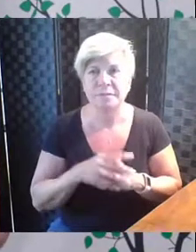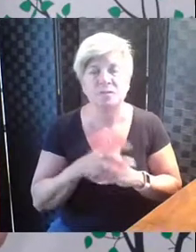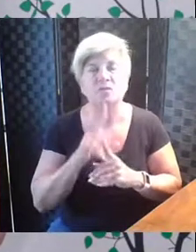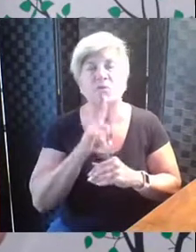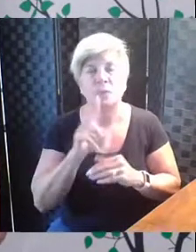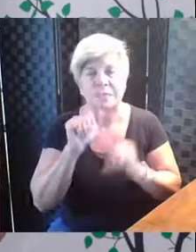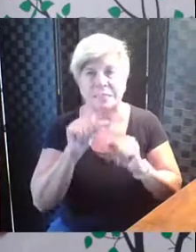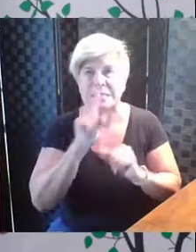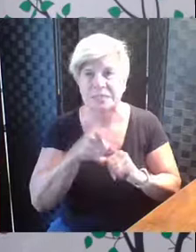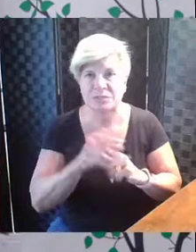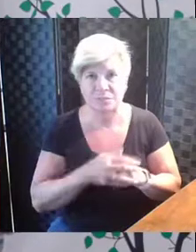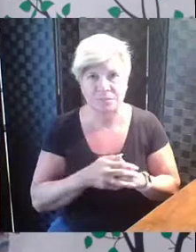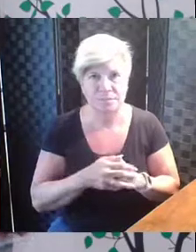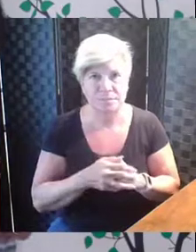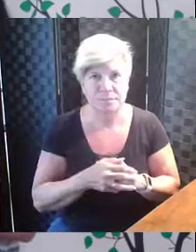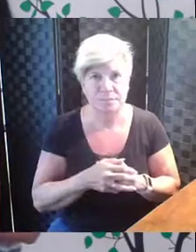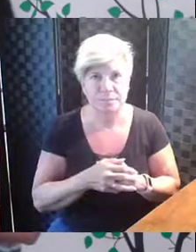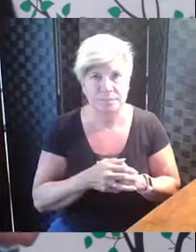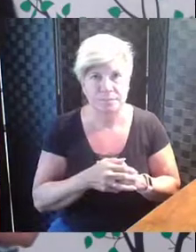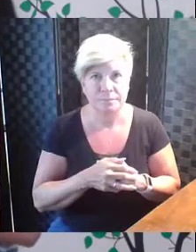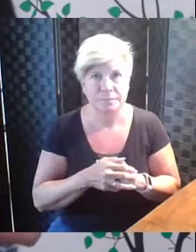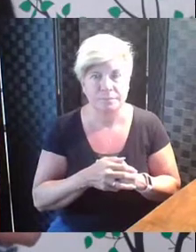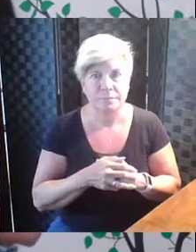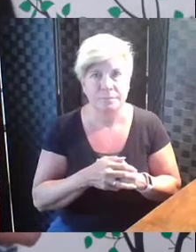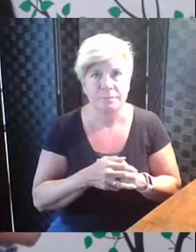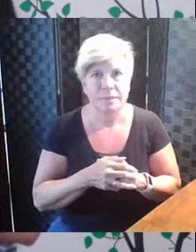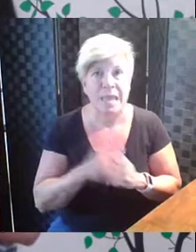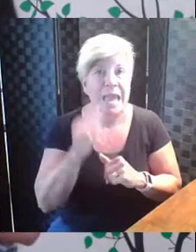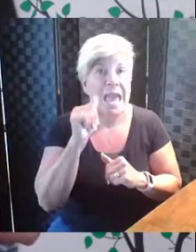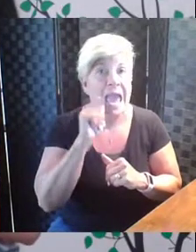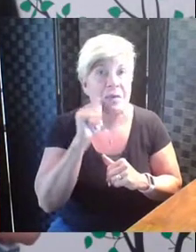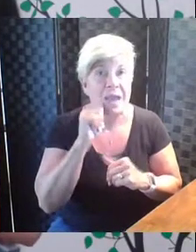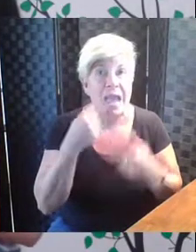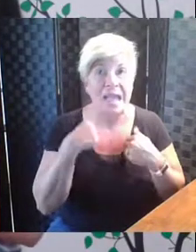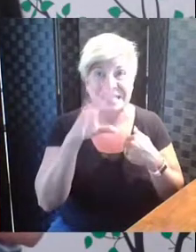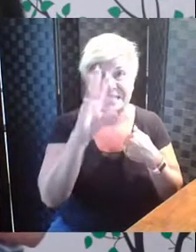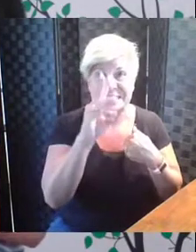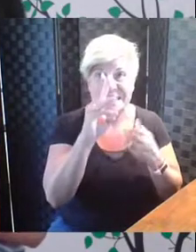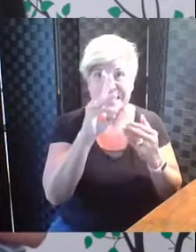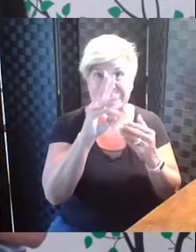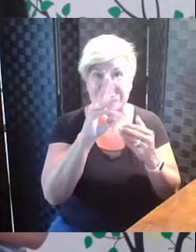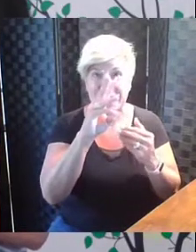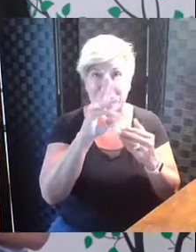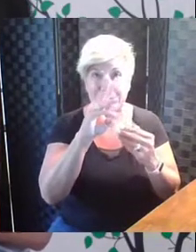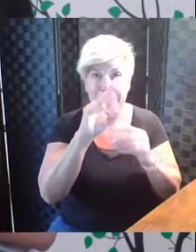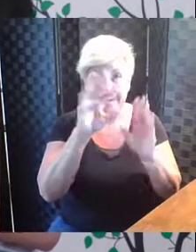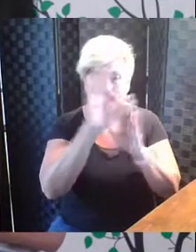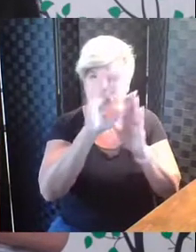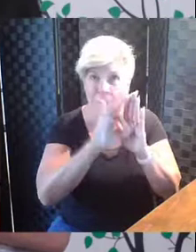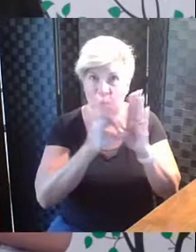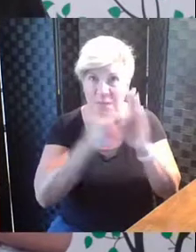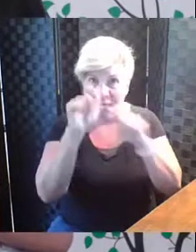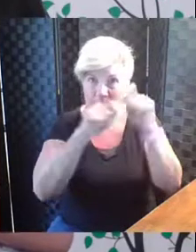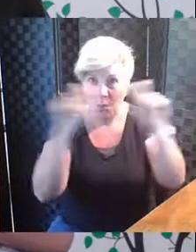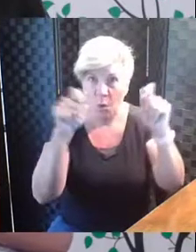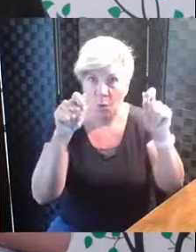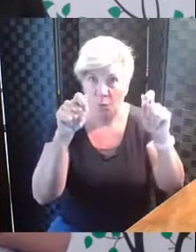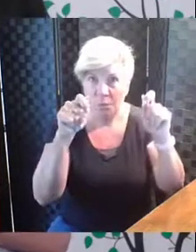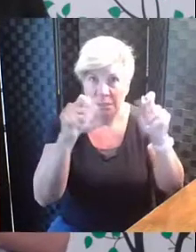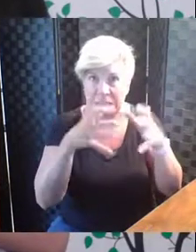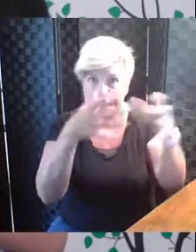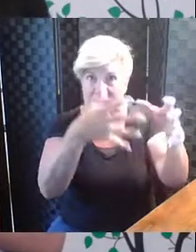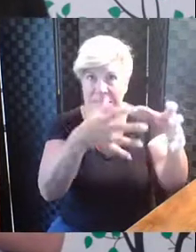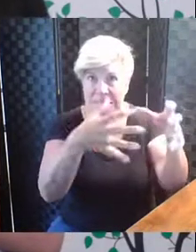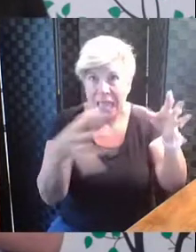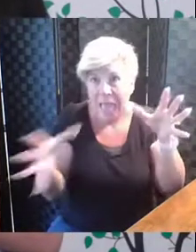answer. So this word problem says, Ariana has 6 polka-dotted bows in her hair bow collection.